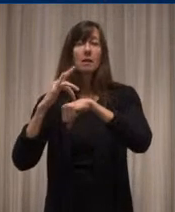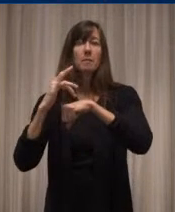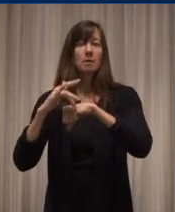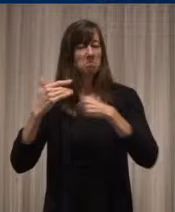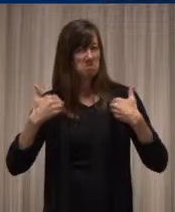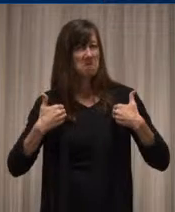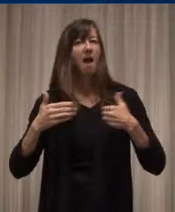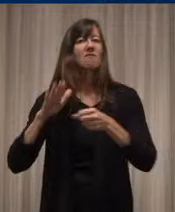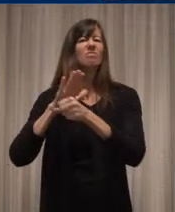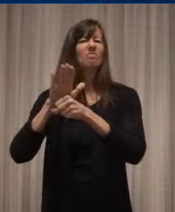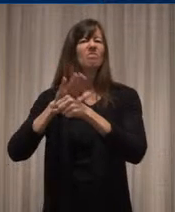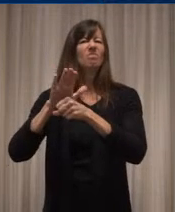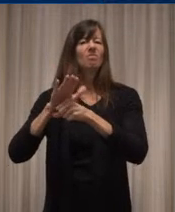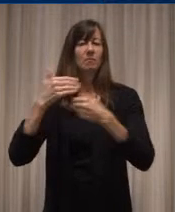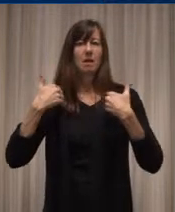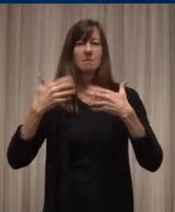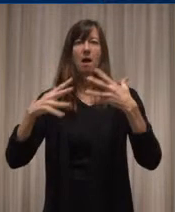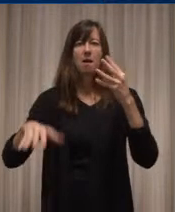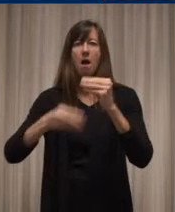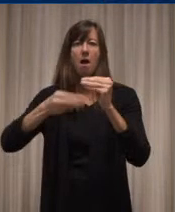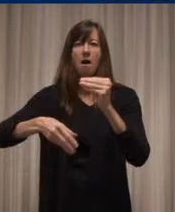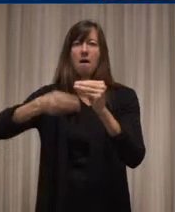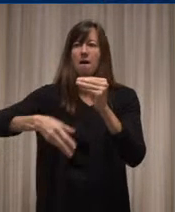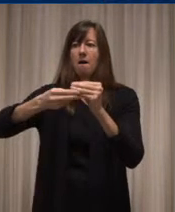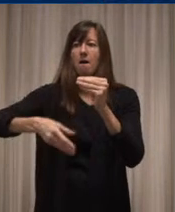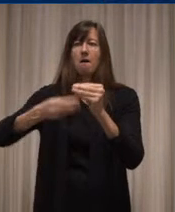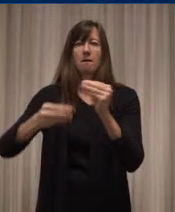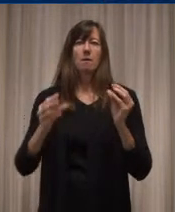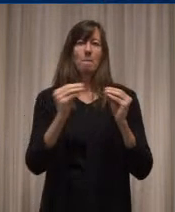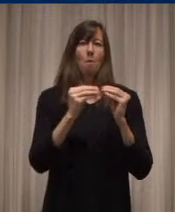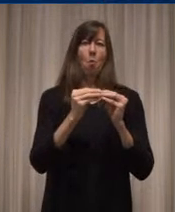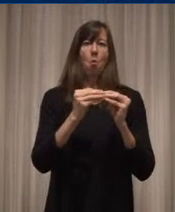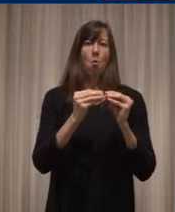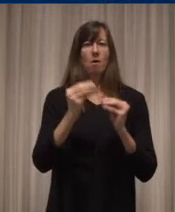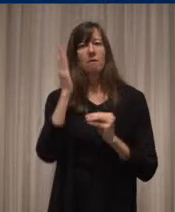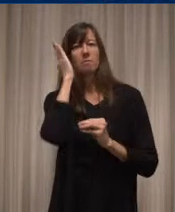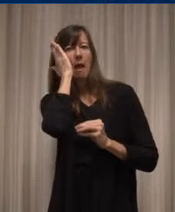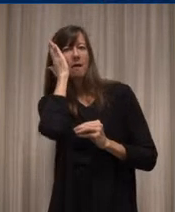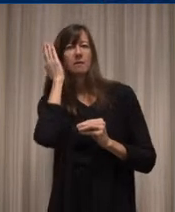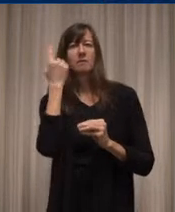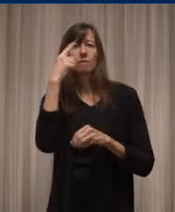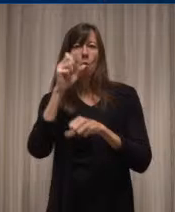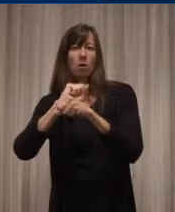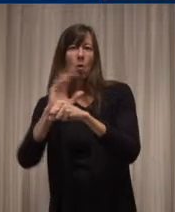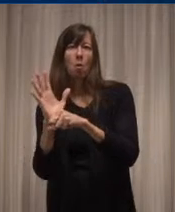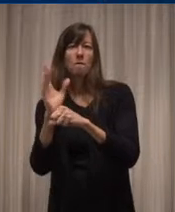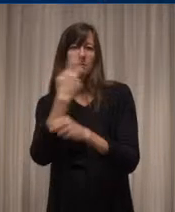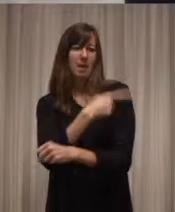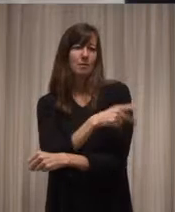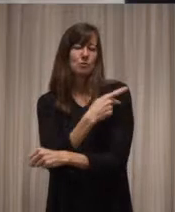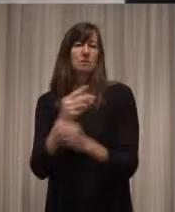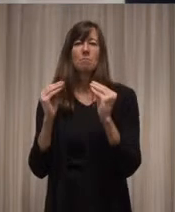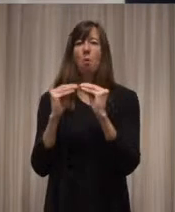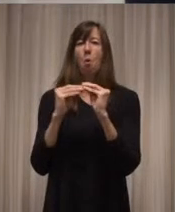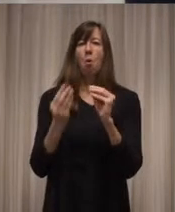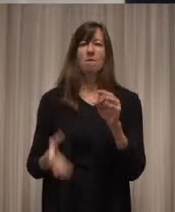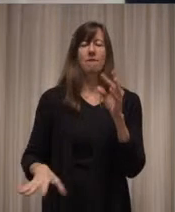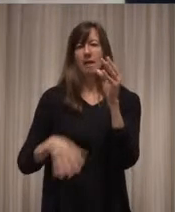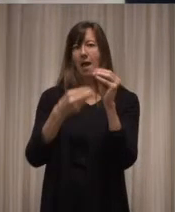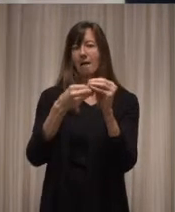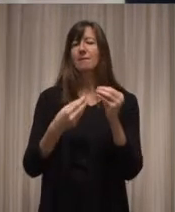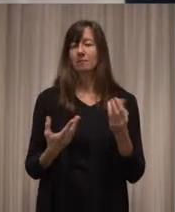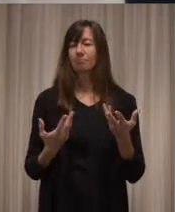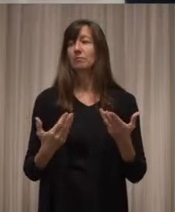where Health Alliance brought online multiple more staffed beds within their facility. So we now have a lot